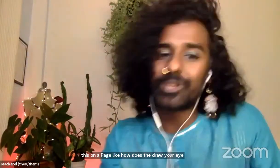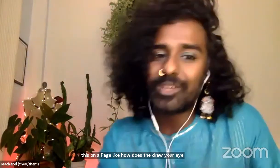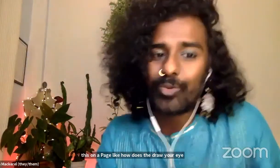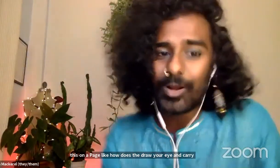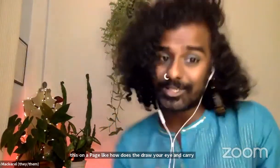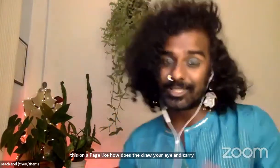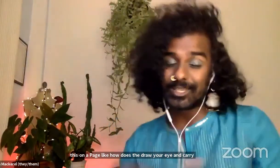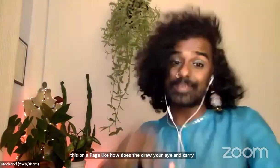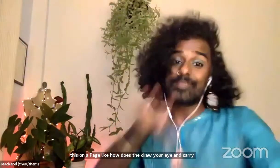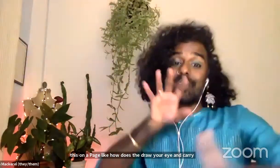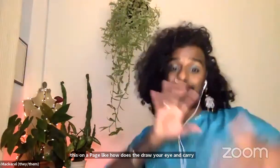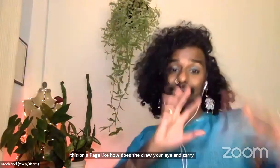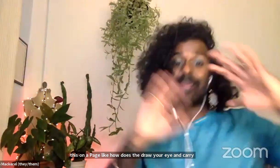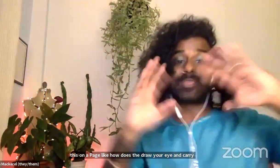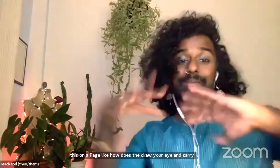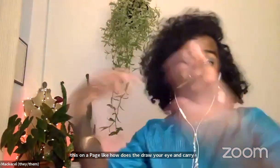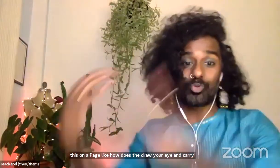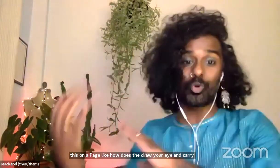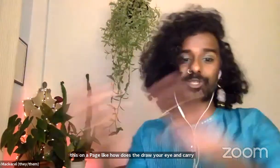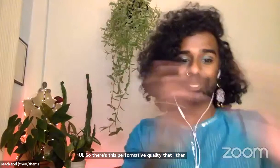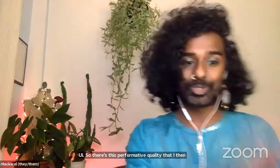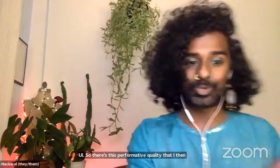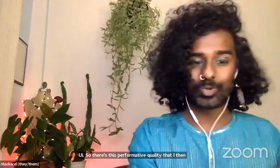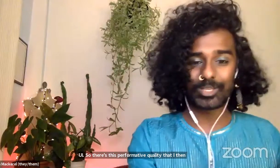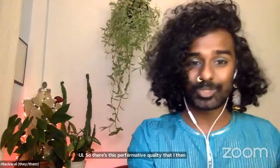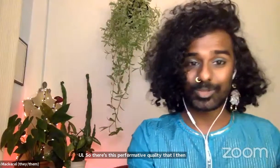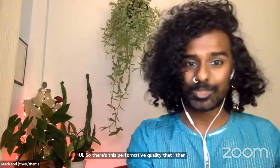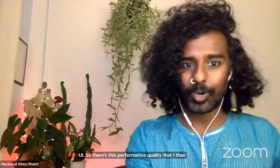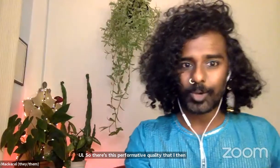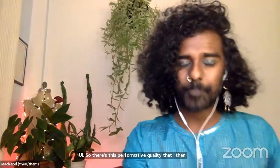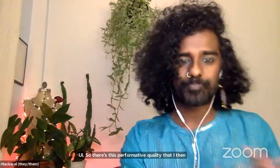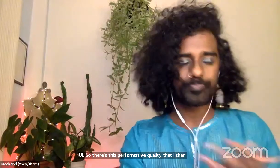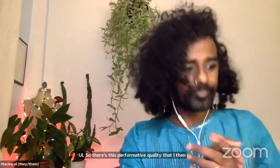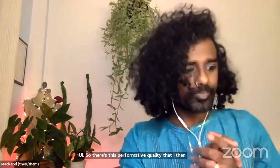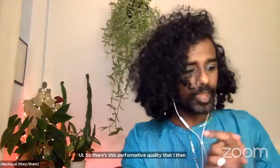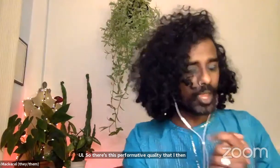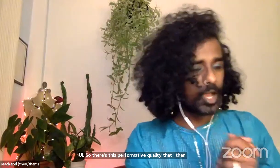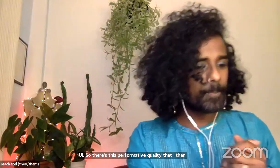this performative quality that I then brought into this work.